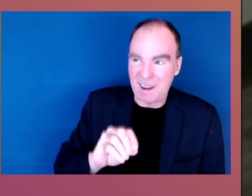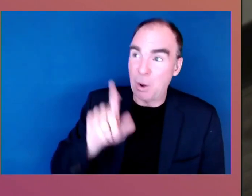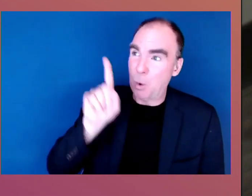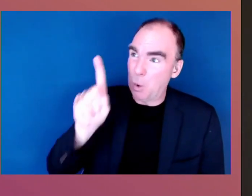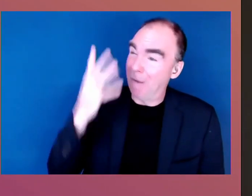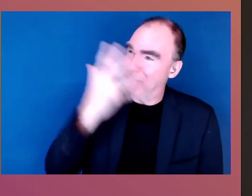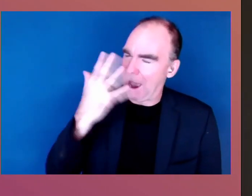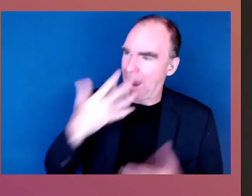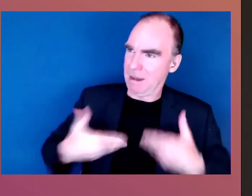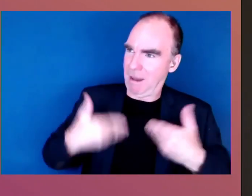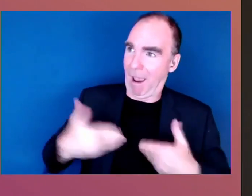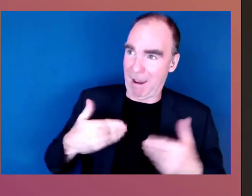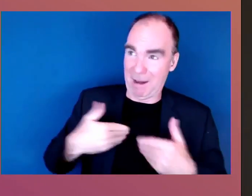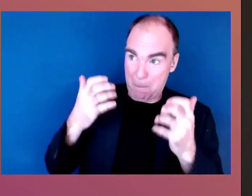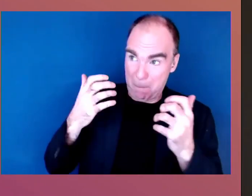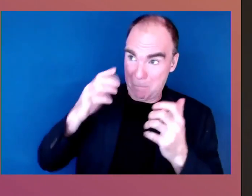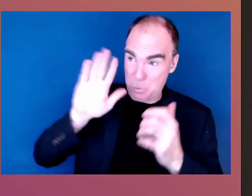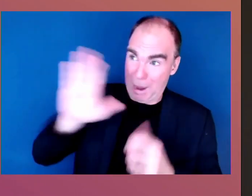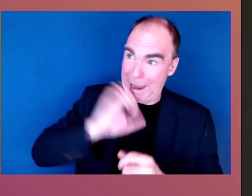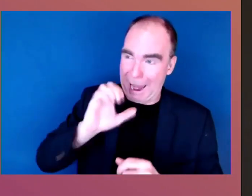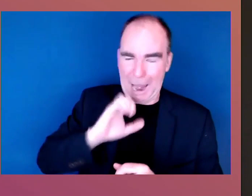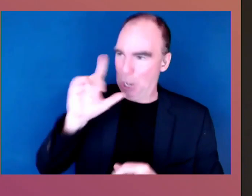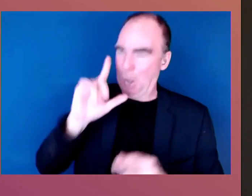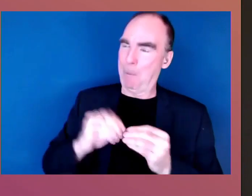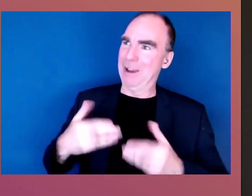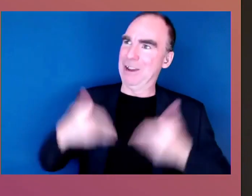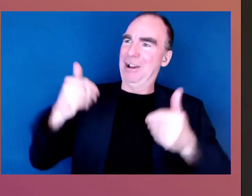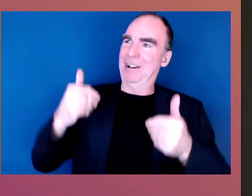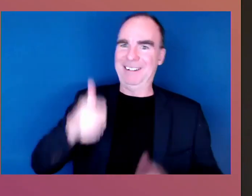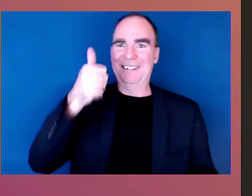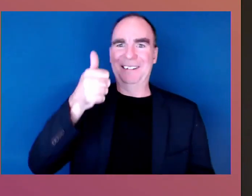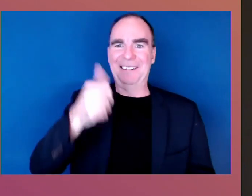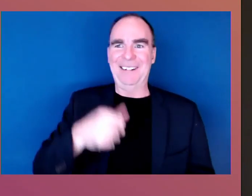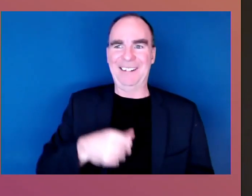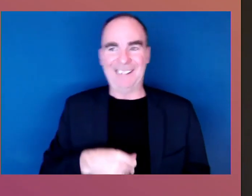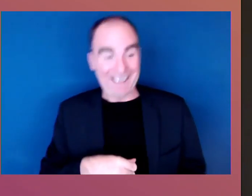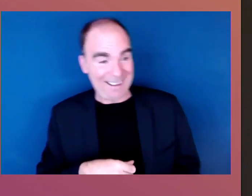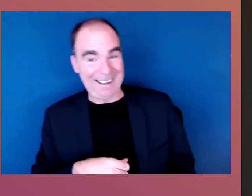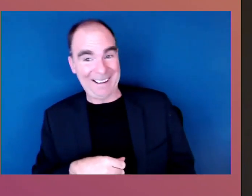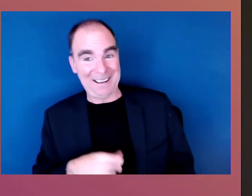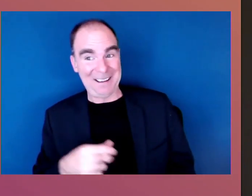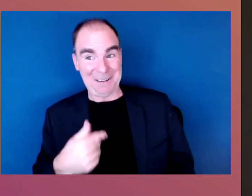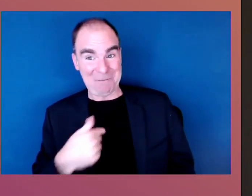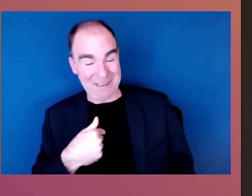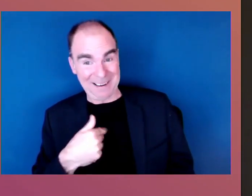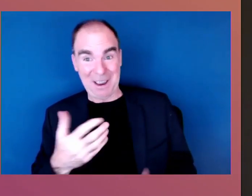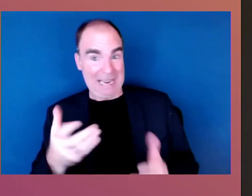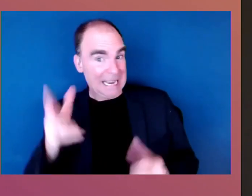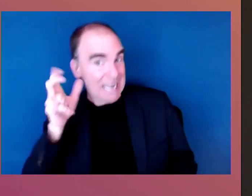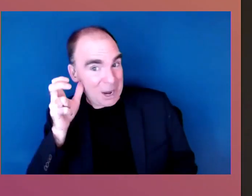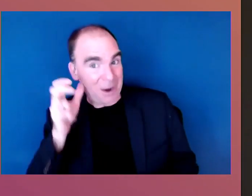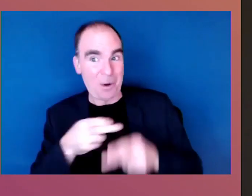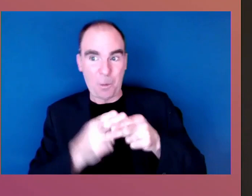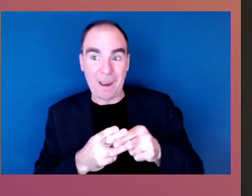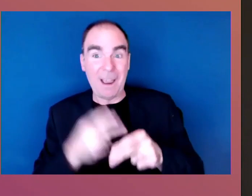It can even summarize the information I need. Okay, you are not going to see my weight. The reason why I gained was, it's